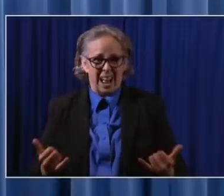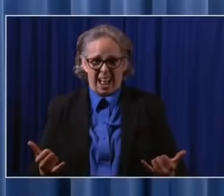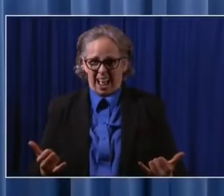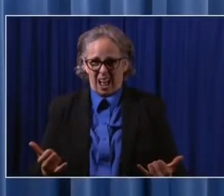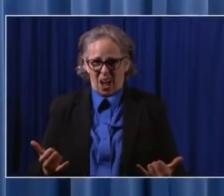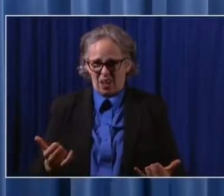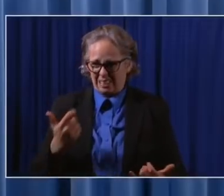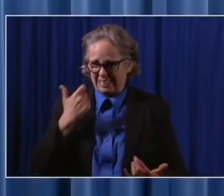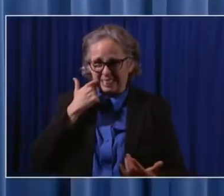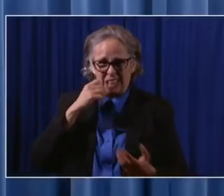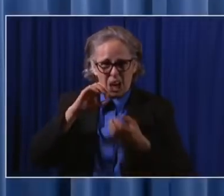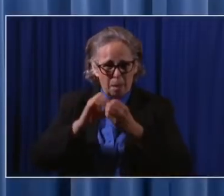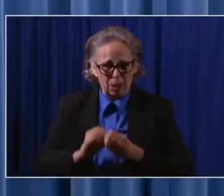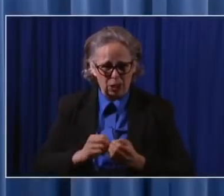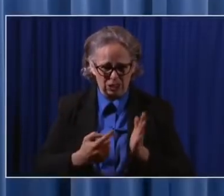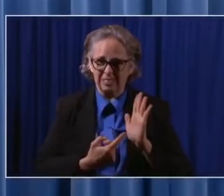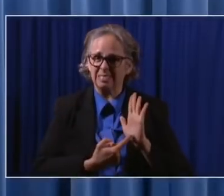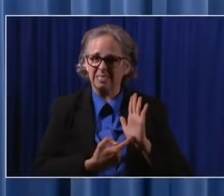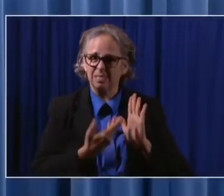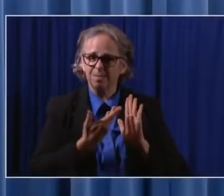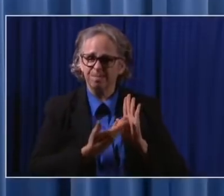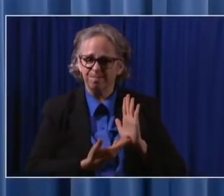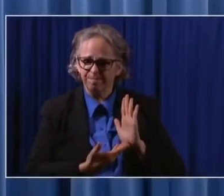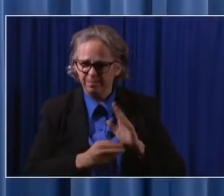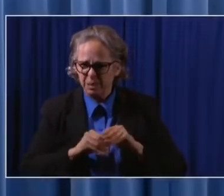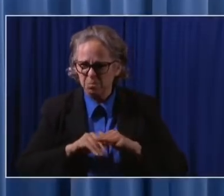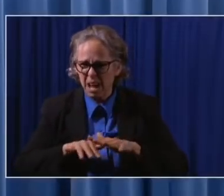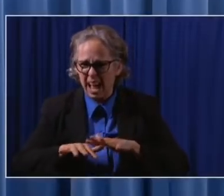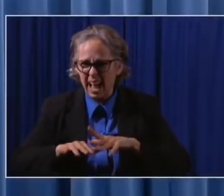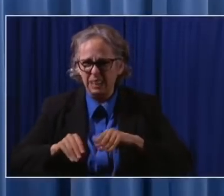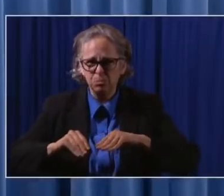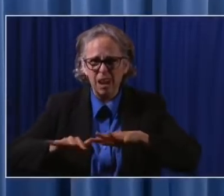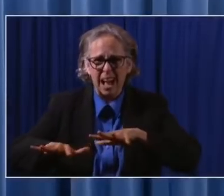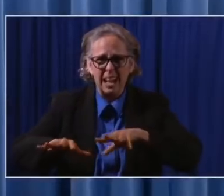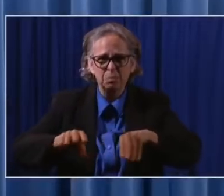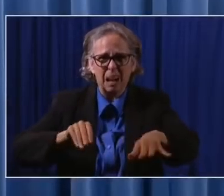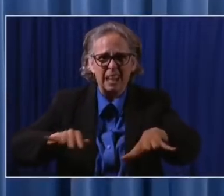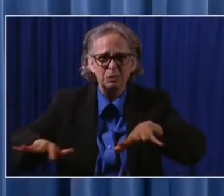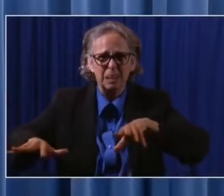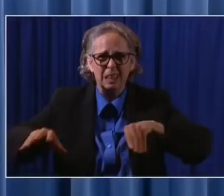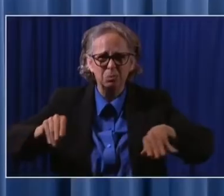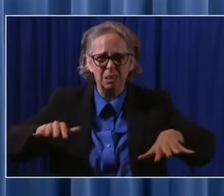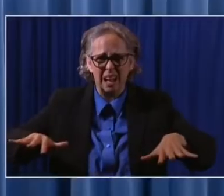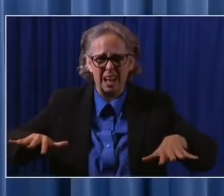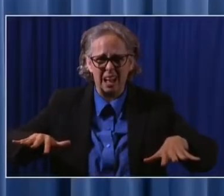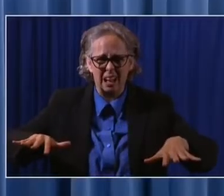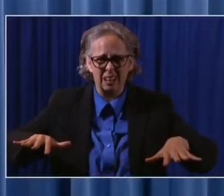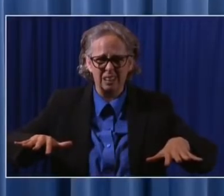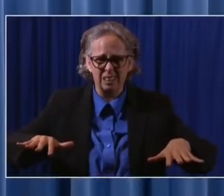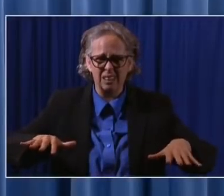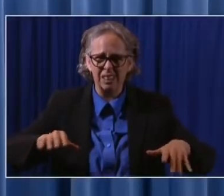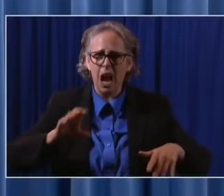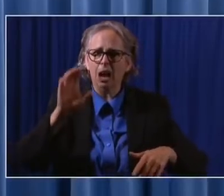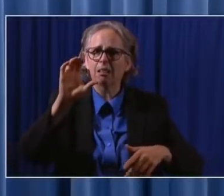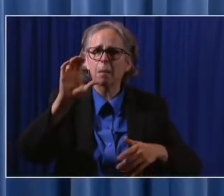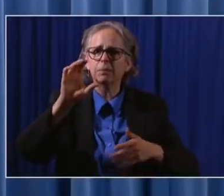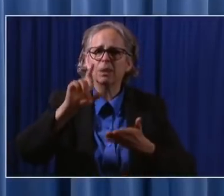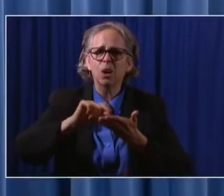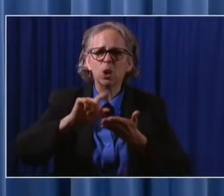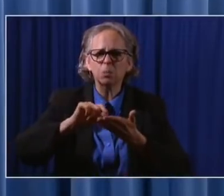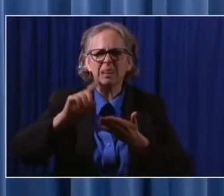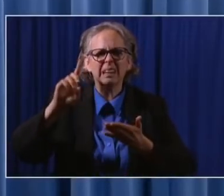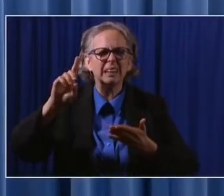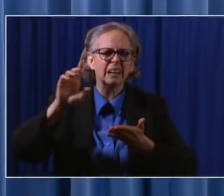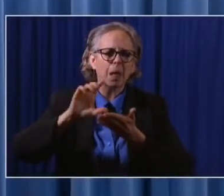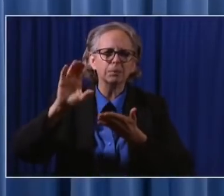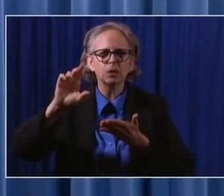get you the examples, but they're certainly been reported in the Columbus Dispatch, they've been reported in other papers, and I can tell you